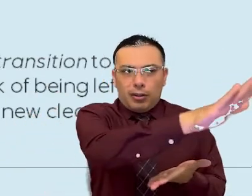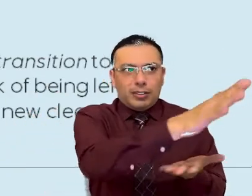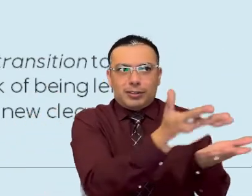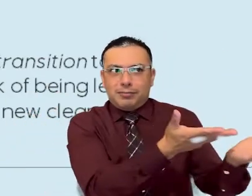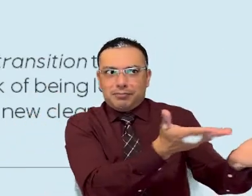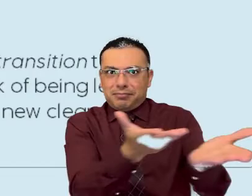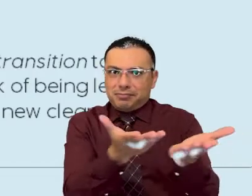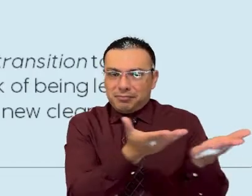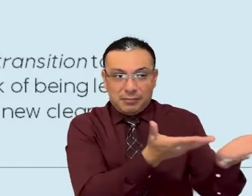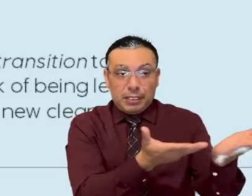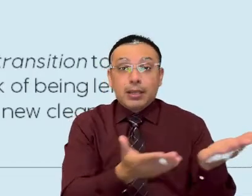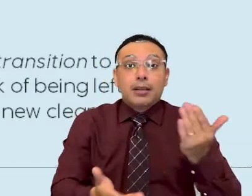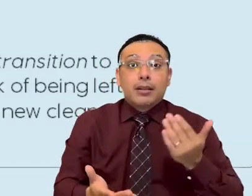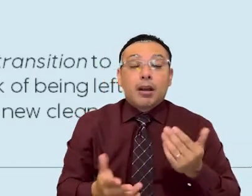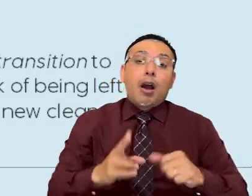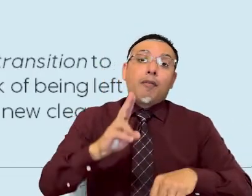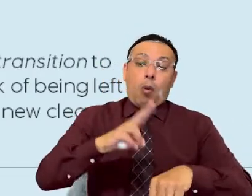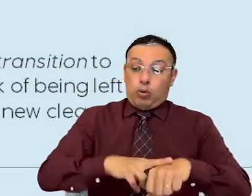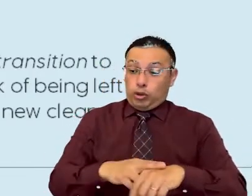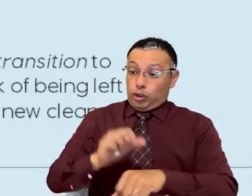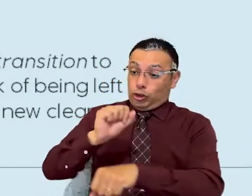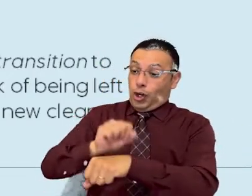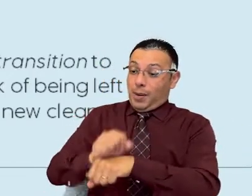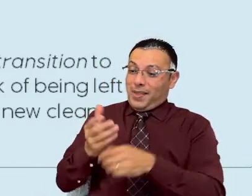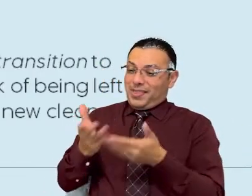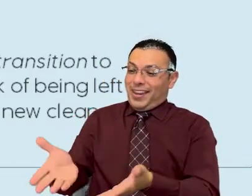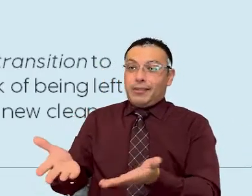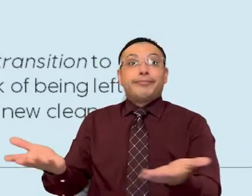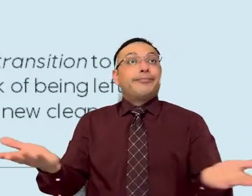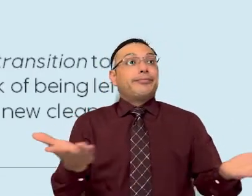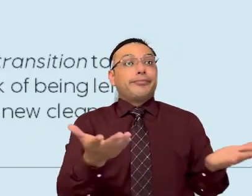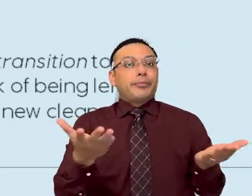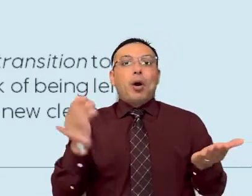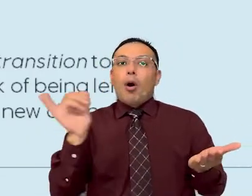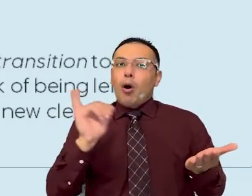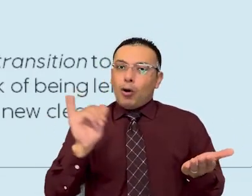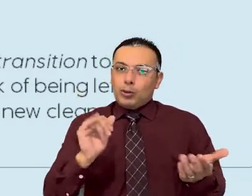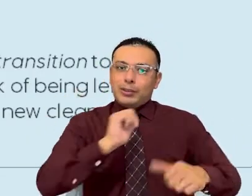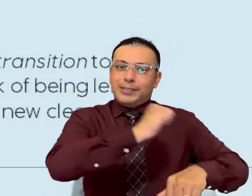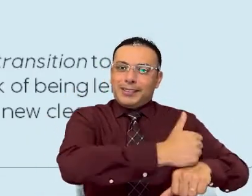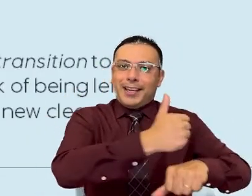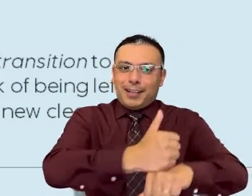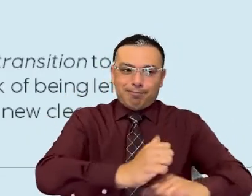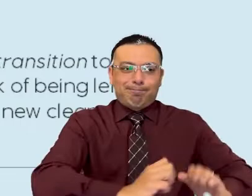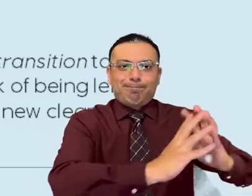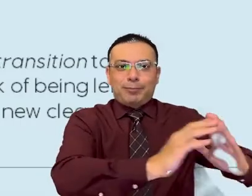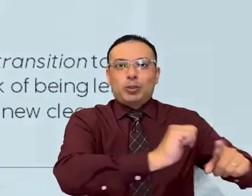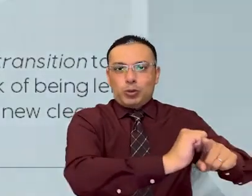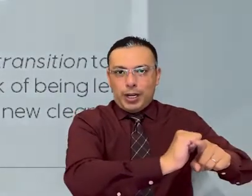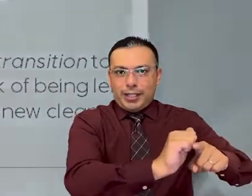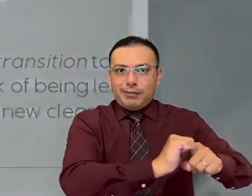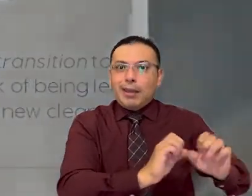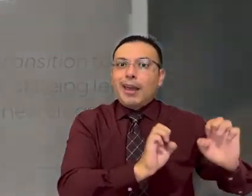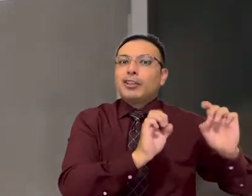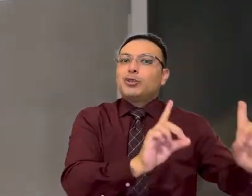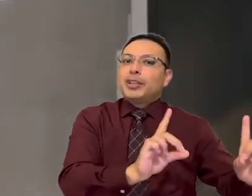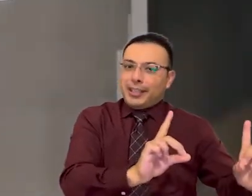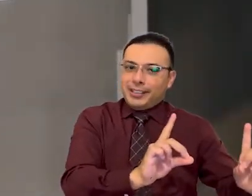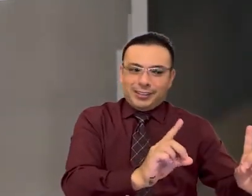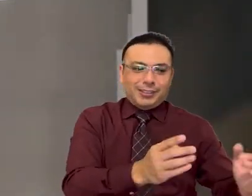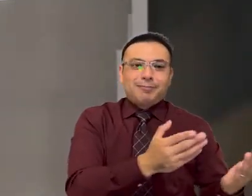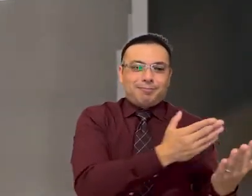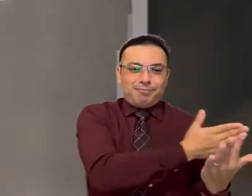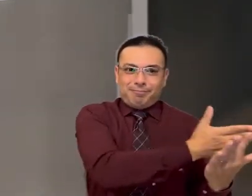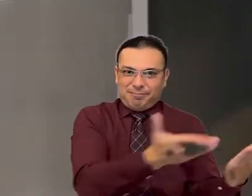creating the jobs, it's about bringing the training and also the education before it. We're all working together, I think, the supply